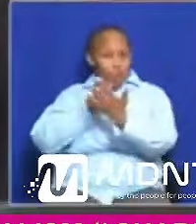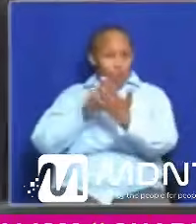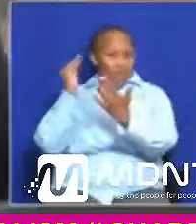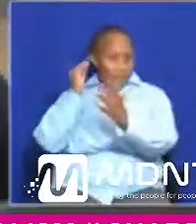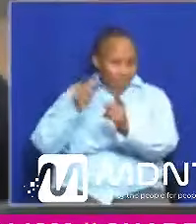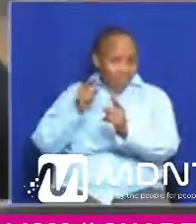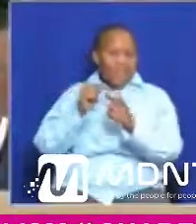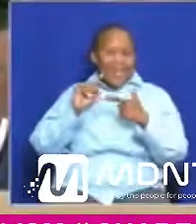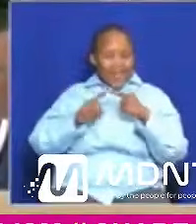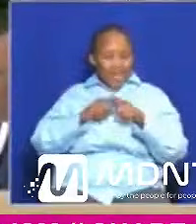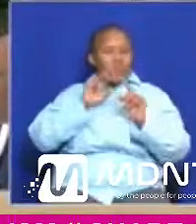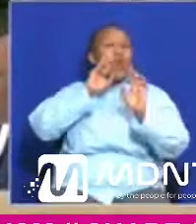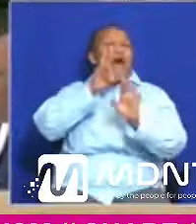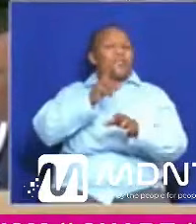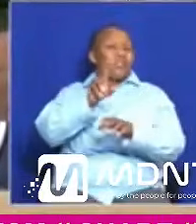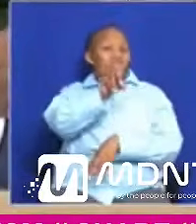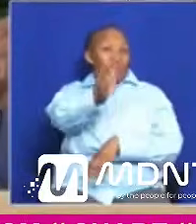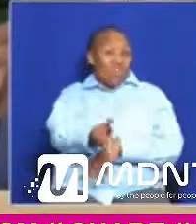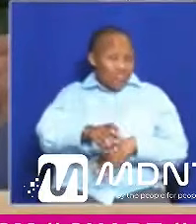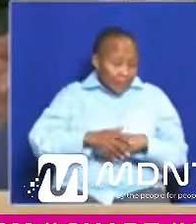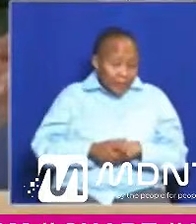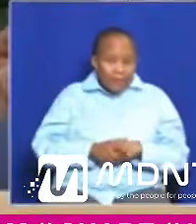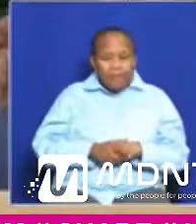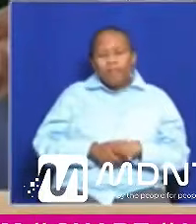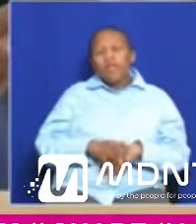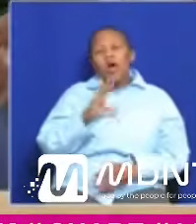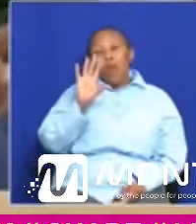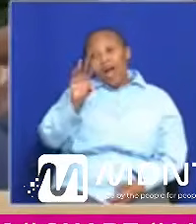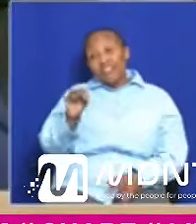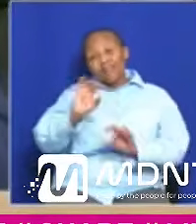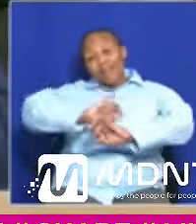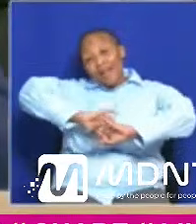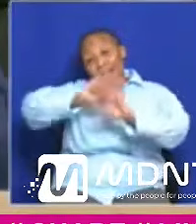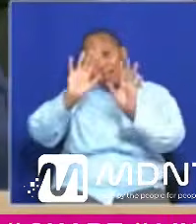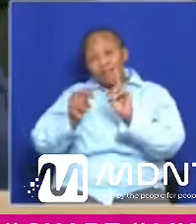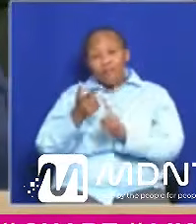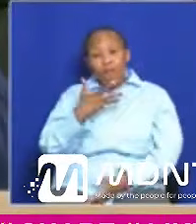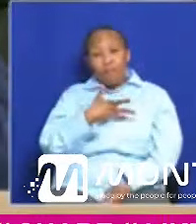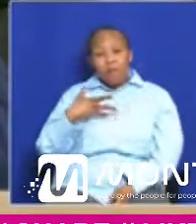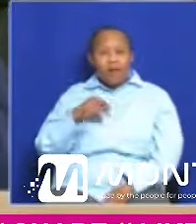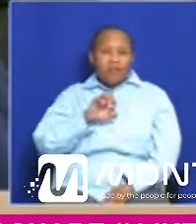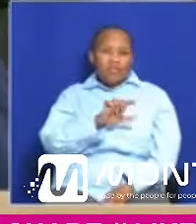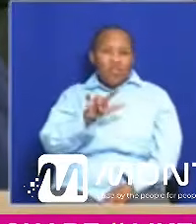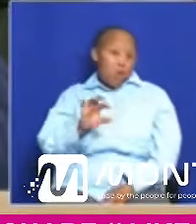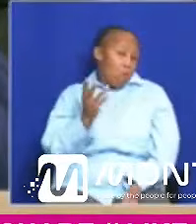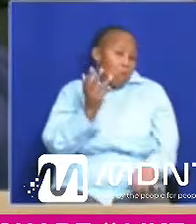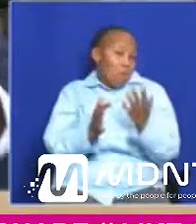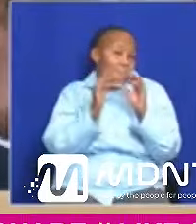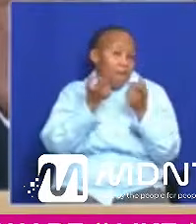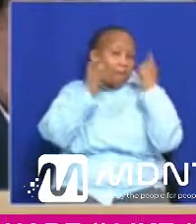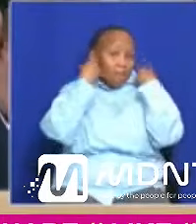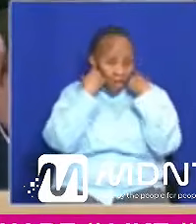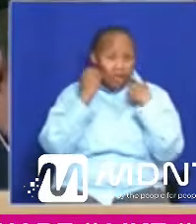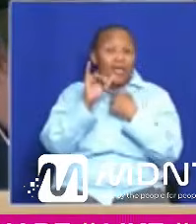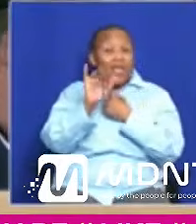seek clarity from Ms. Sillo unless I misunderstood, and if I did, I will withdraw everything that I have